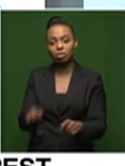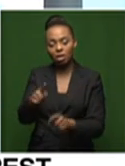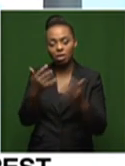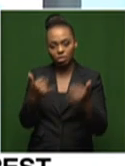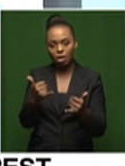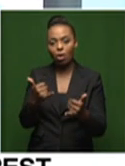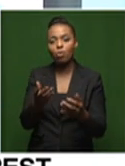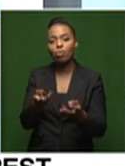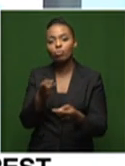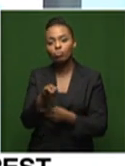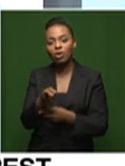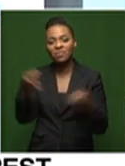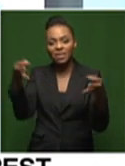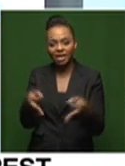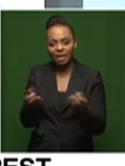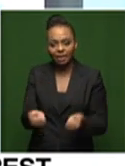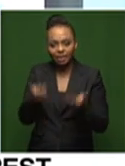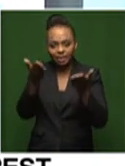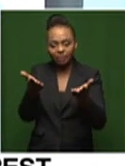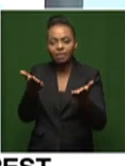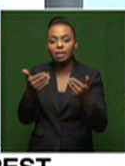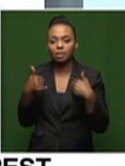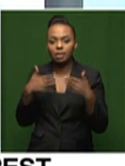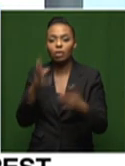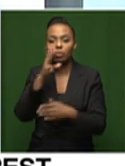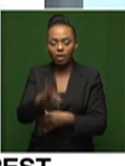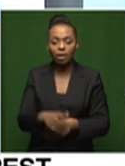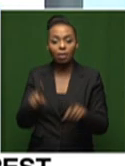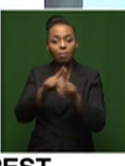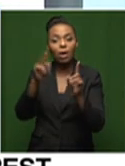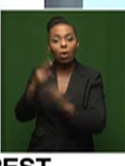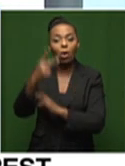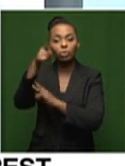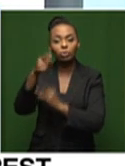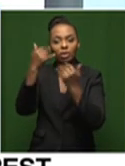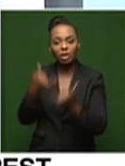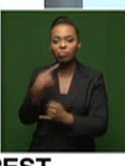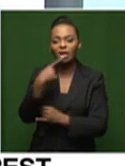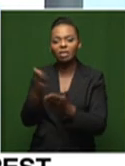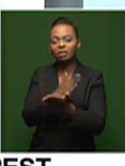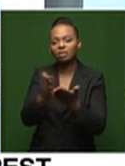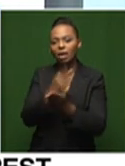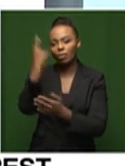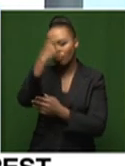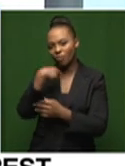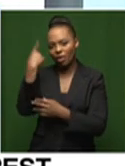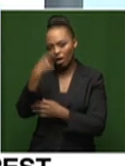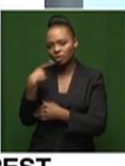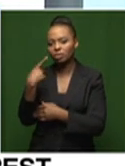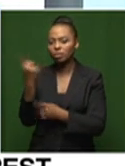service, funeral service to get underway. But also perhaps to mention some of the faces that we expect